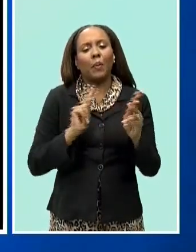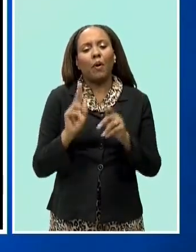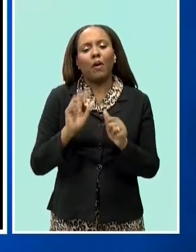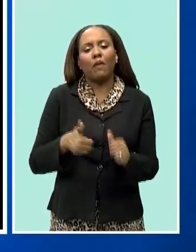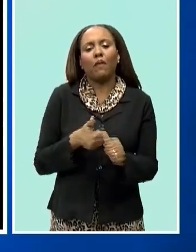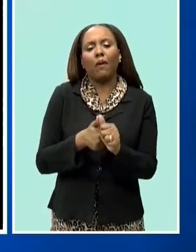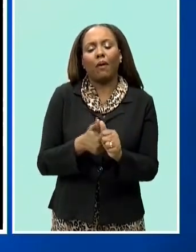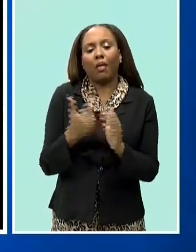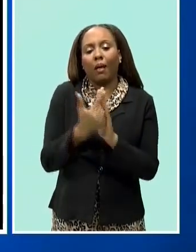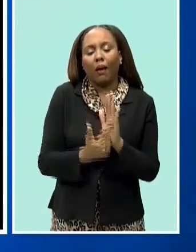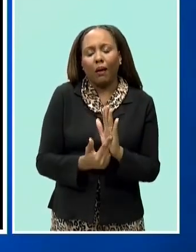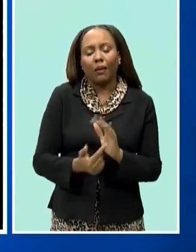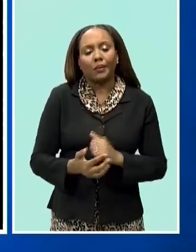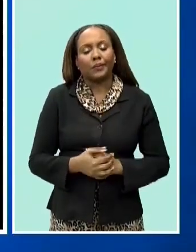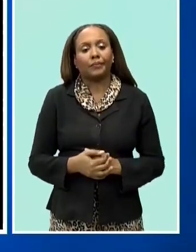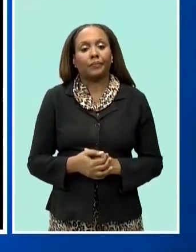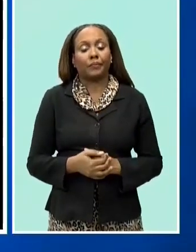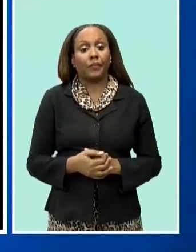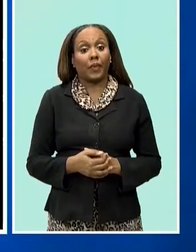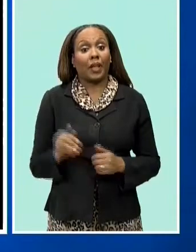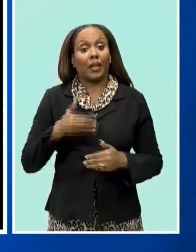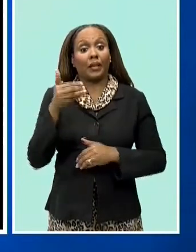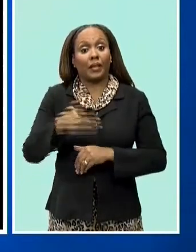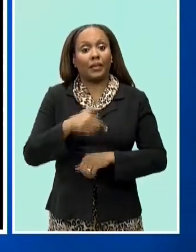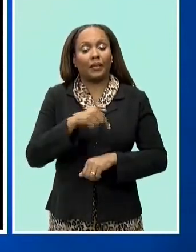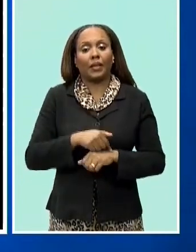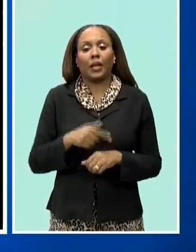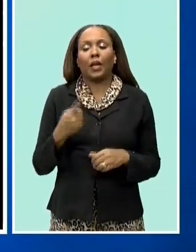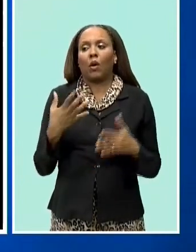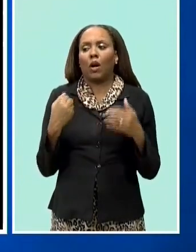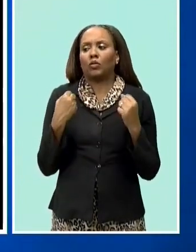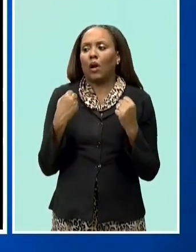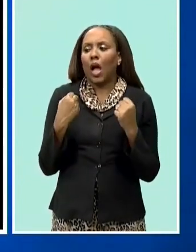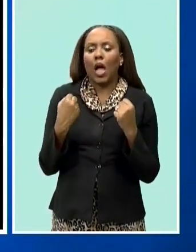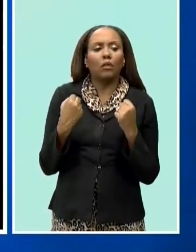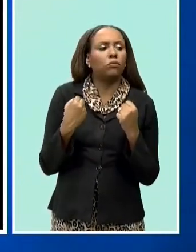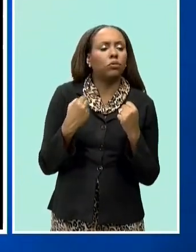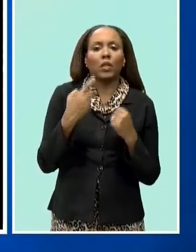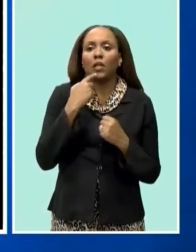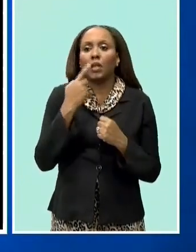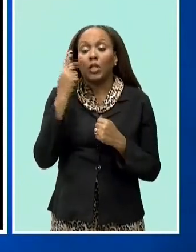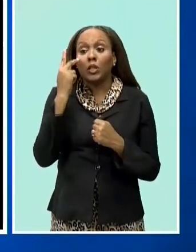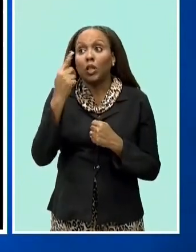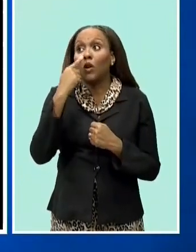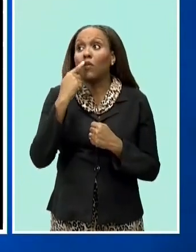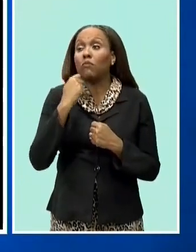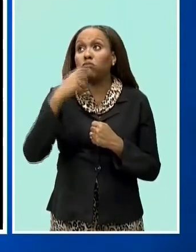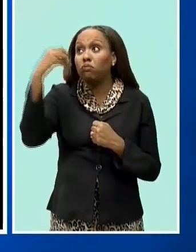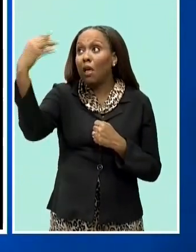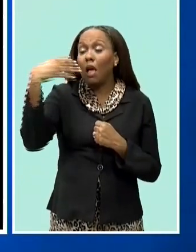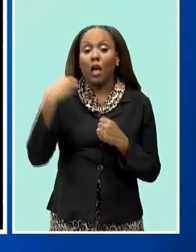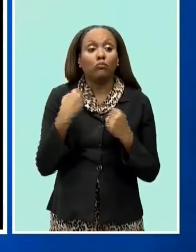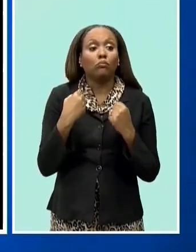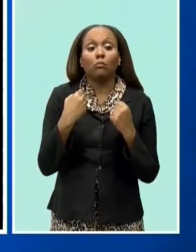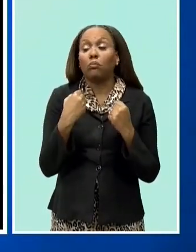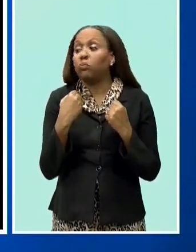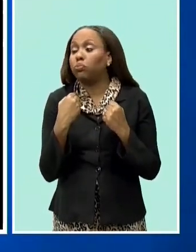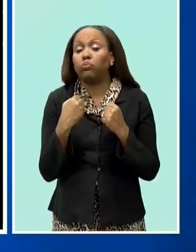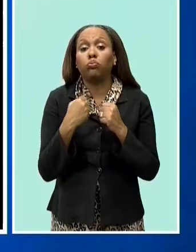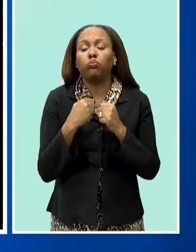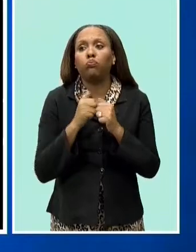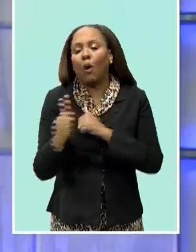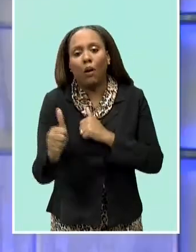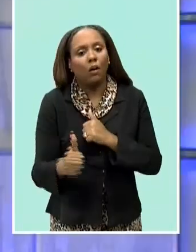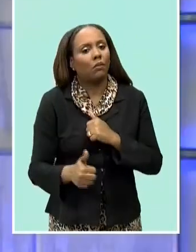next time you decide to break a red light and think you can get away with it, think again. Your ticket may just be in the